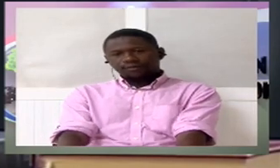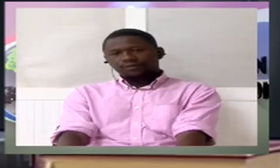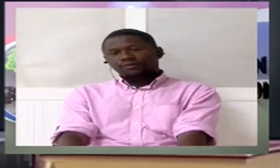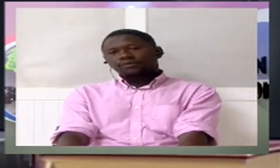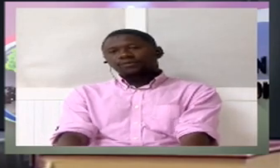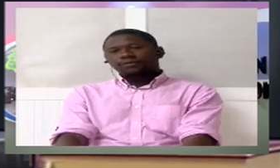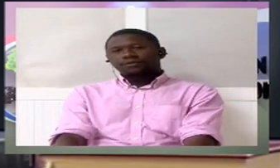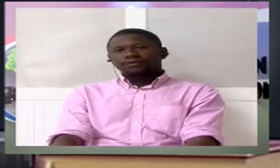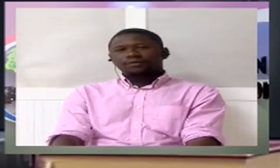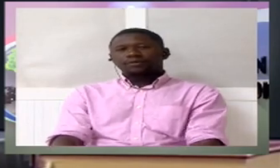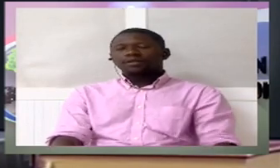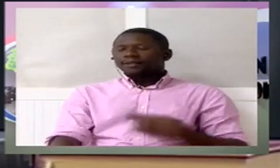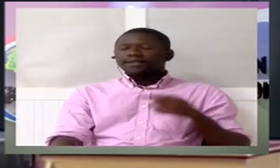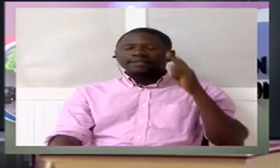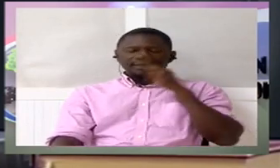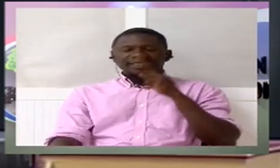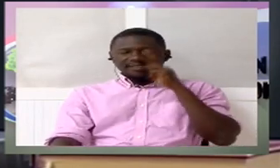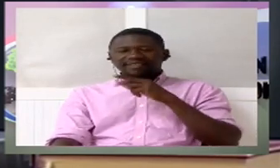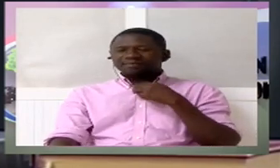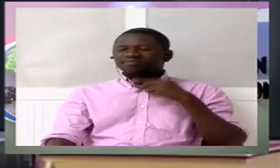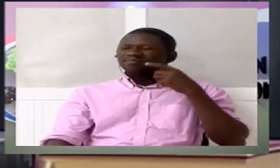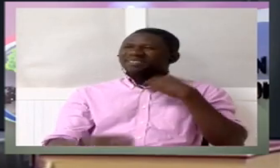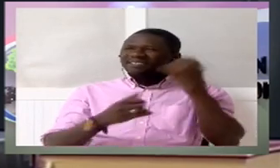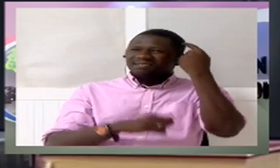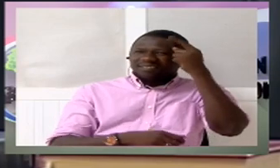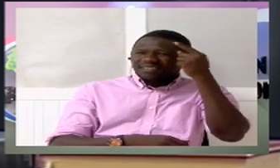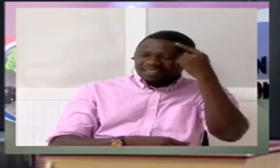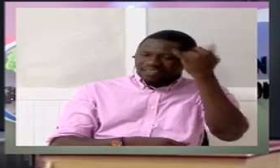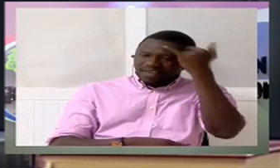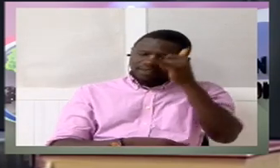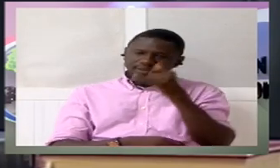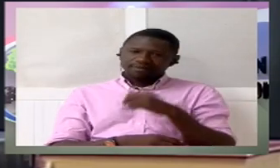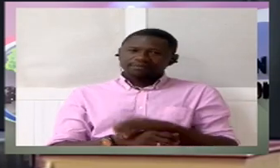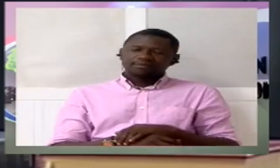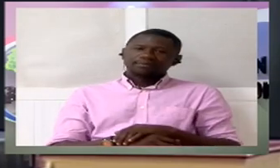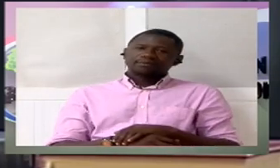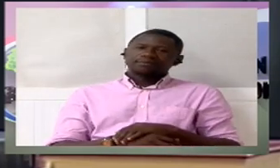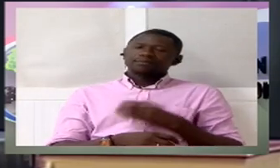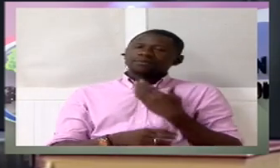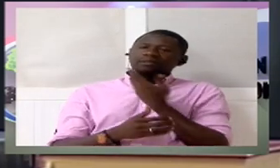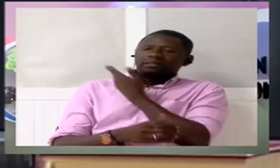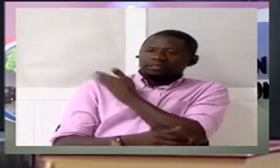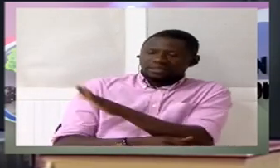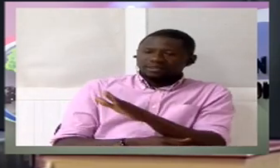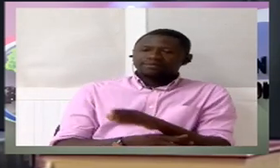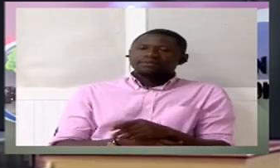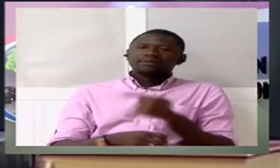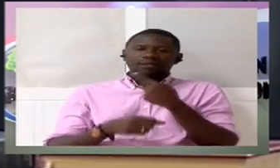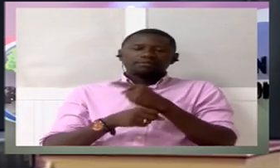Na tafiro bekata. I devised various means. What aja? And I left this place.